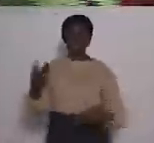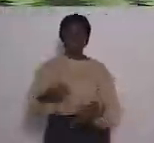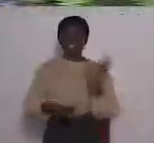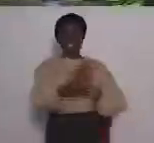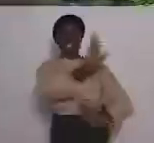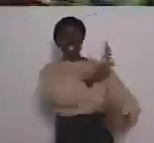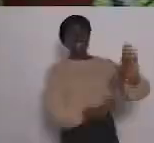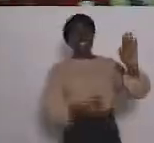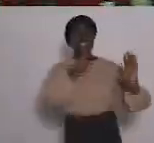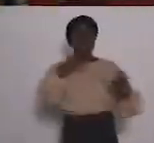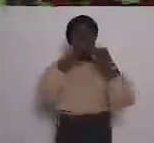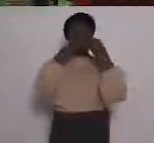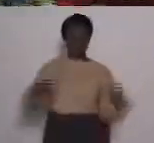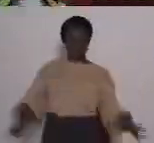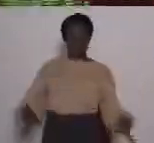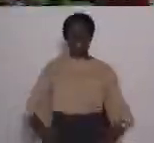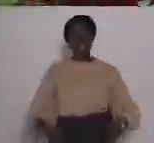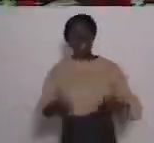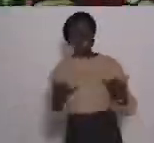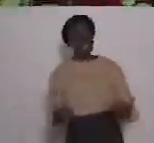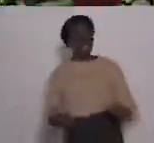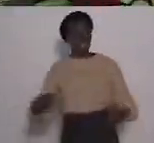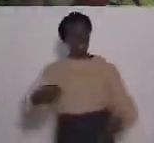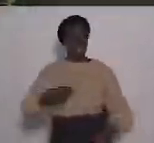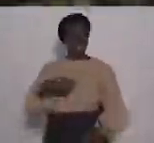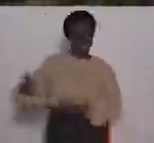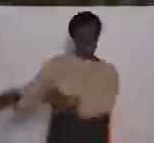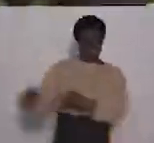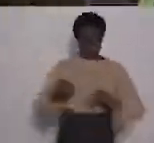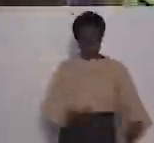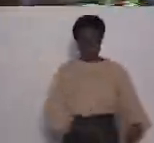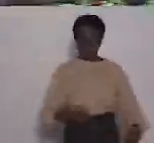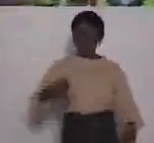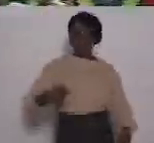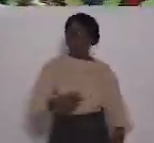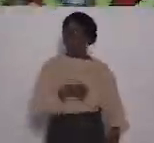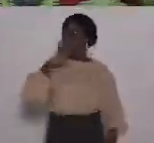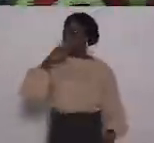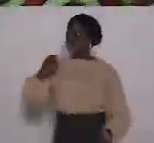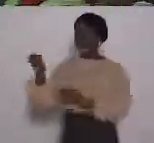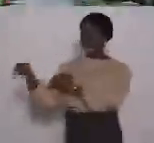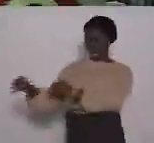forward we move we move we move we are moving